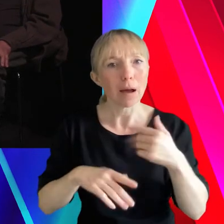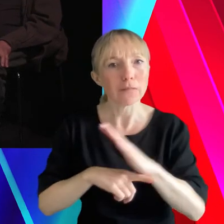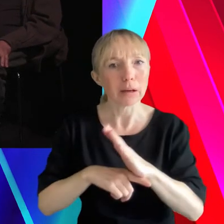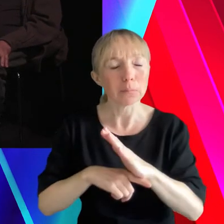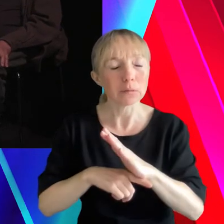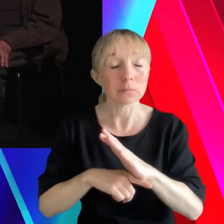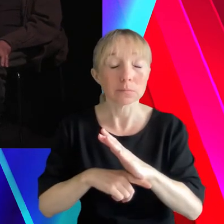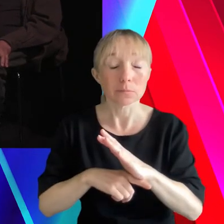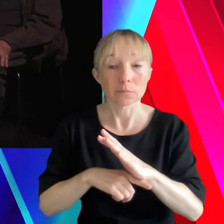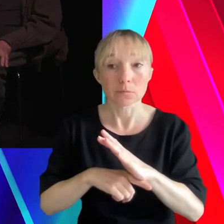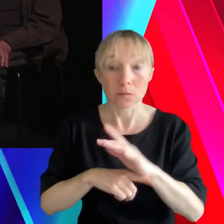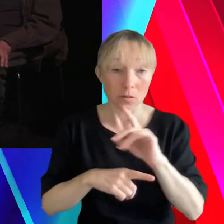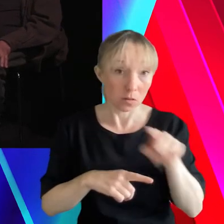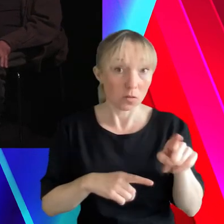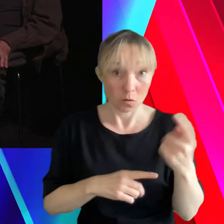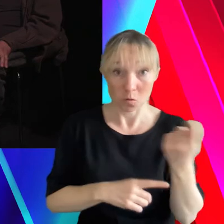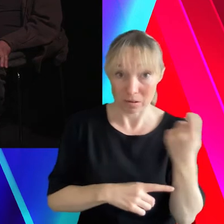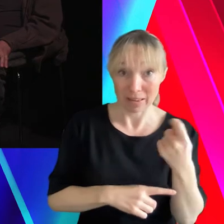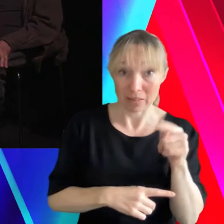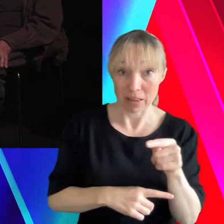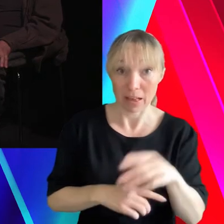And you succeed.